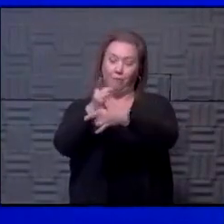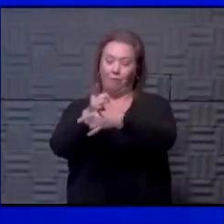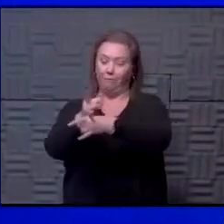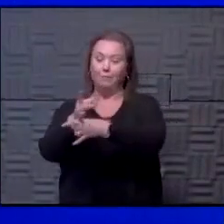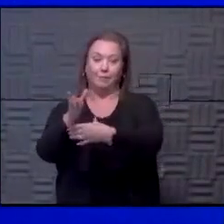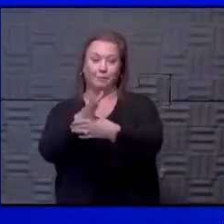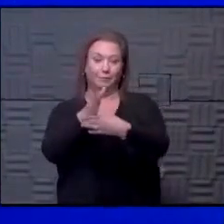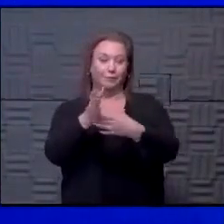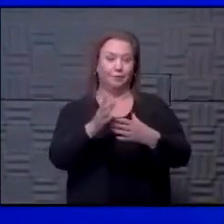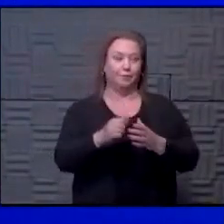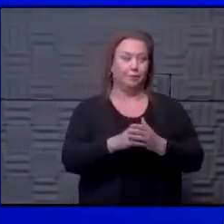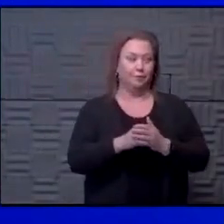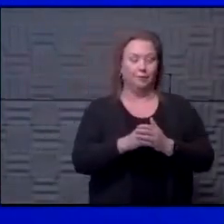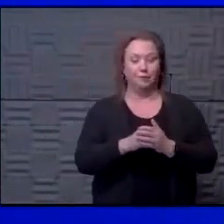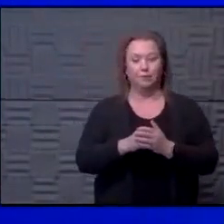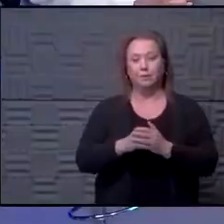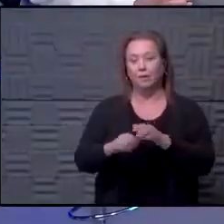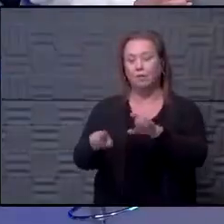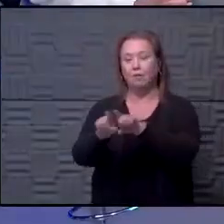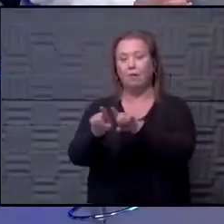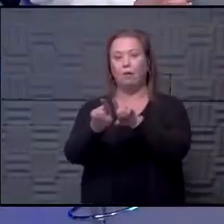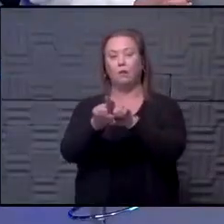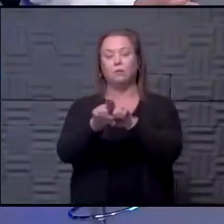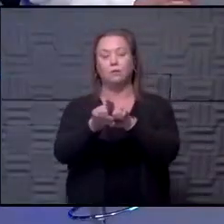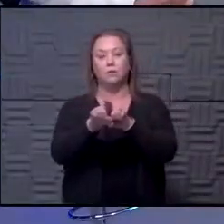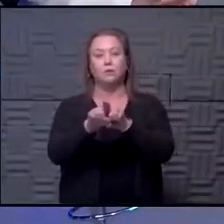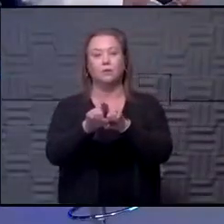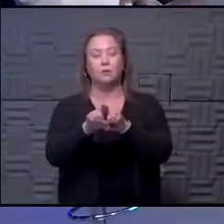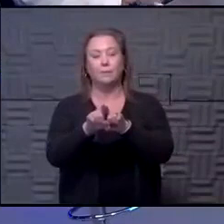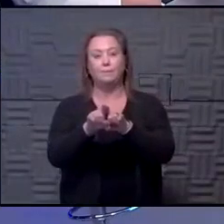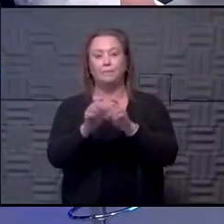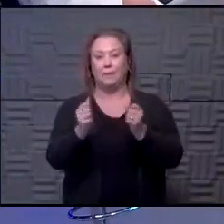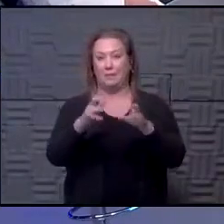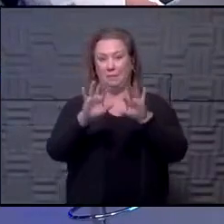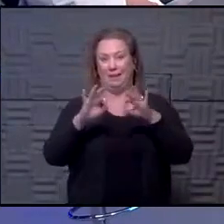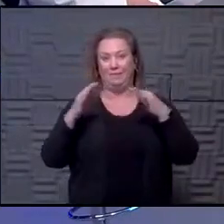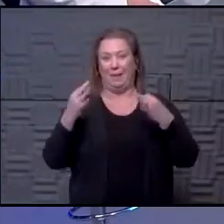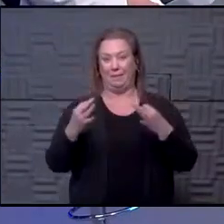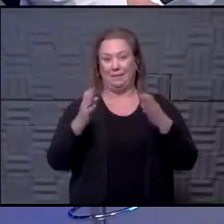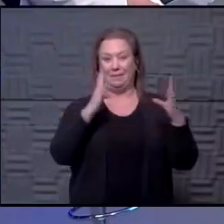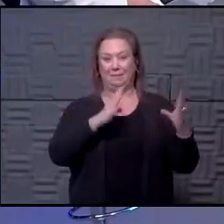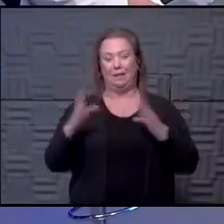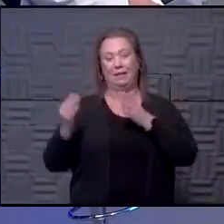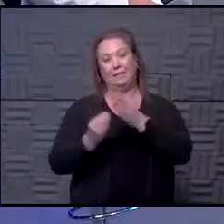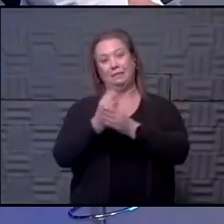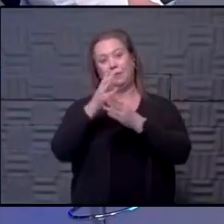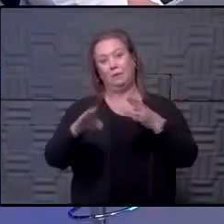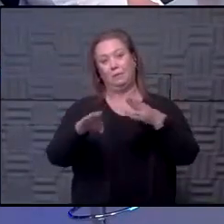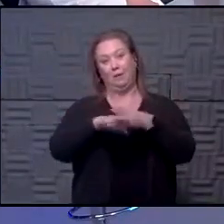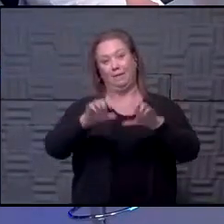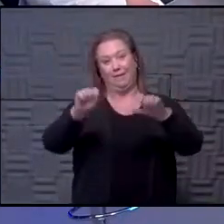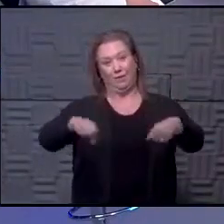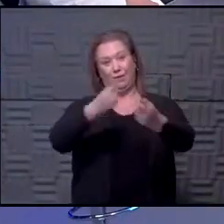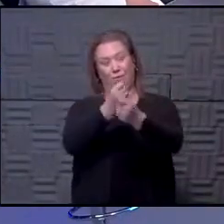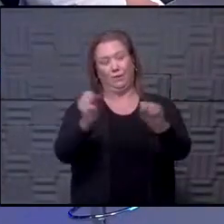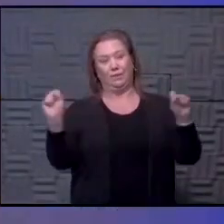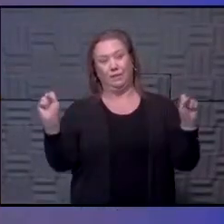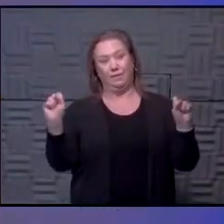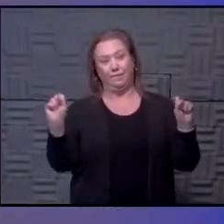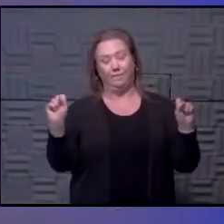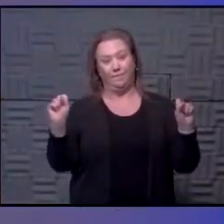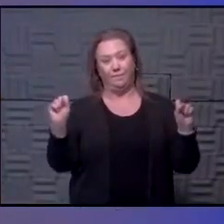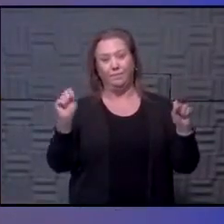other things. So, To that point, though, I think there are a lot of families planning their spring break, and can you do it safely? And we know